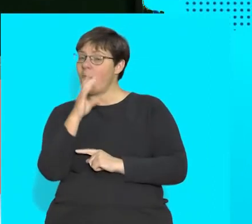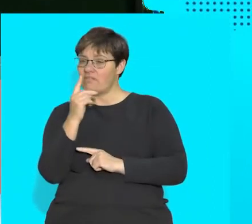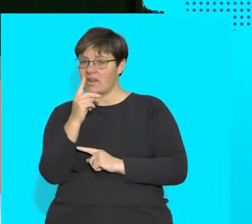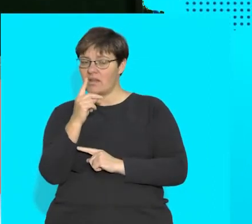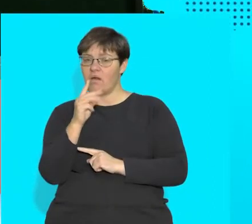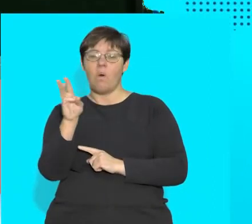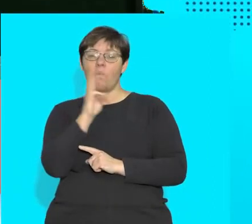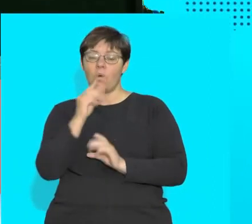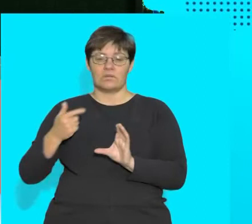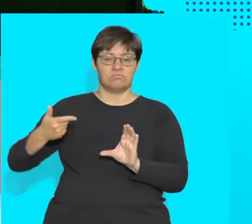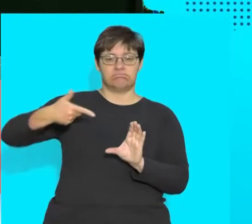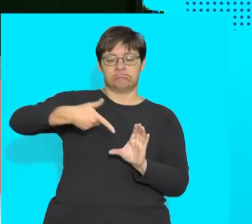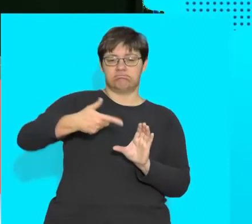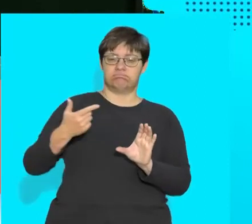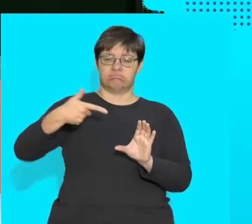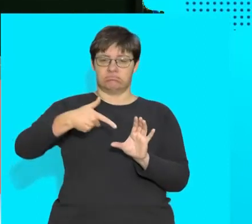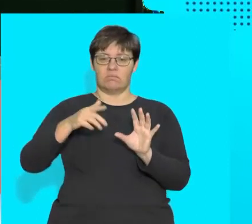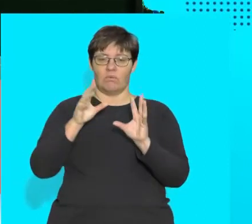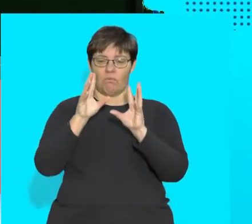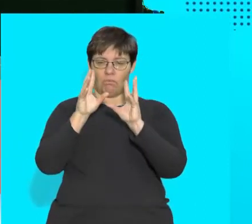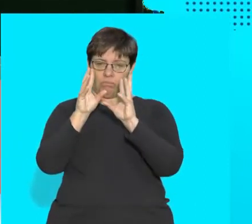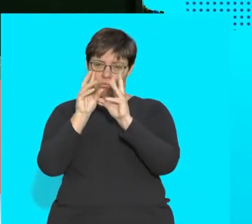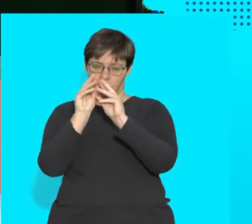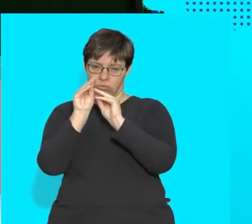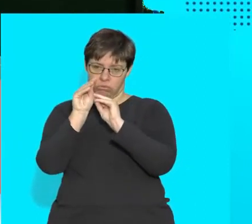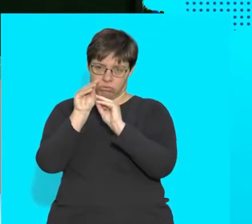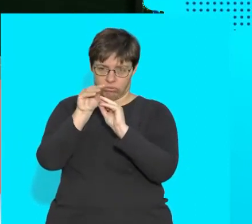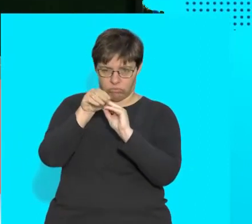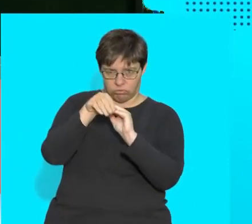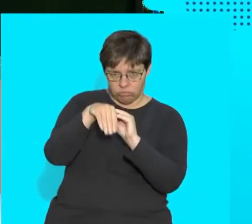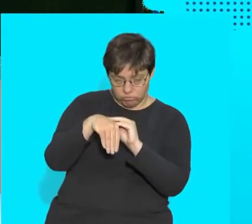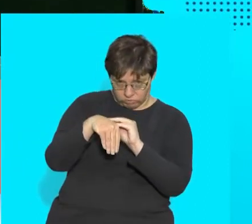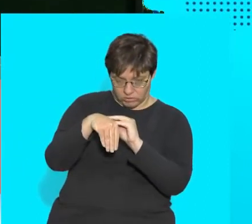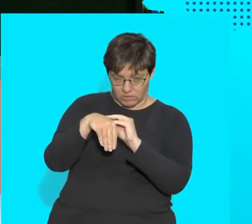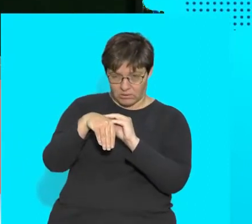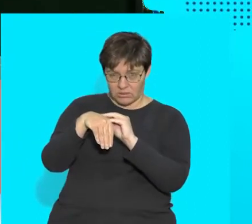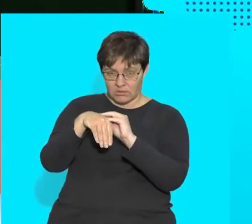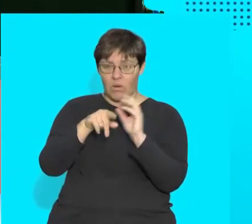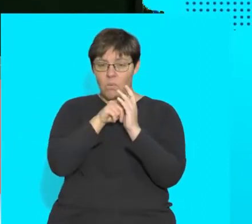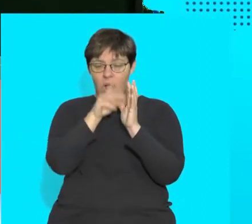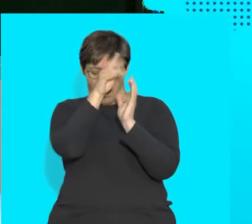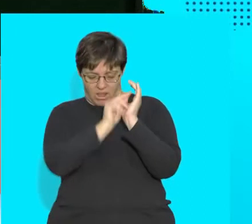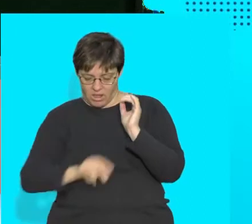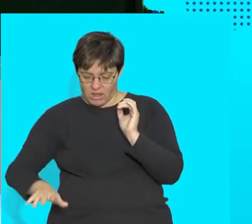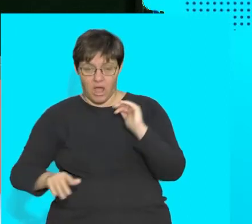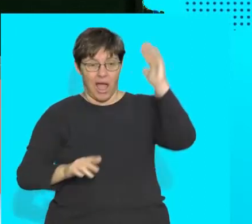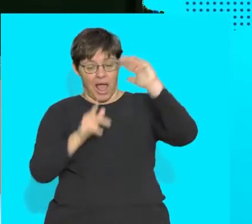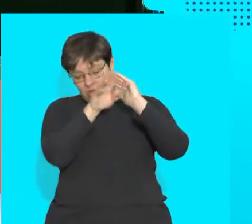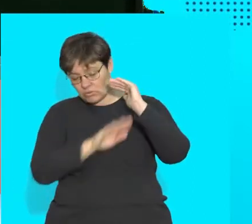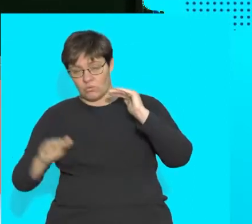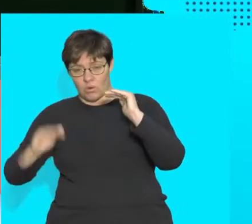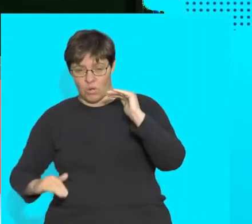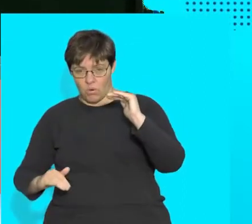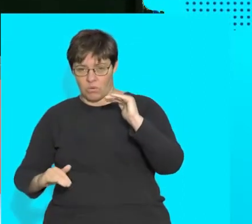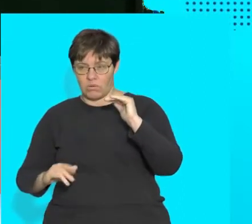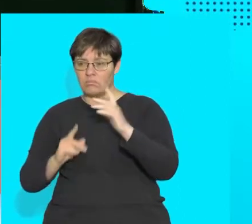happens is when I don't water the cell, plasmolysis. So the water goes out from a high concentration to a